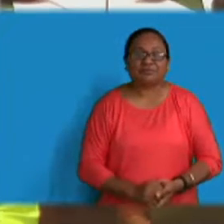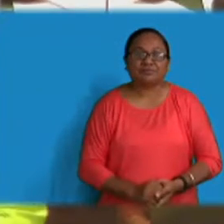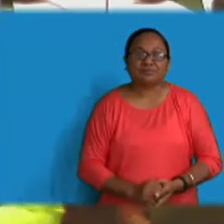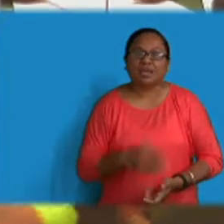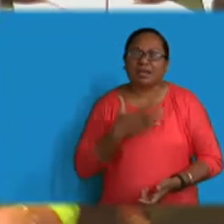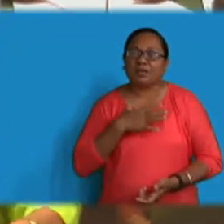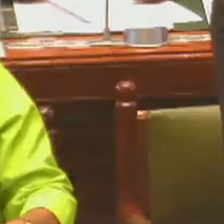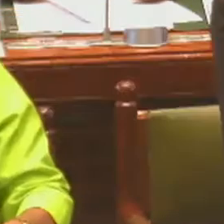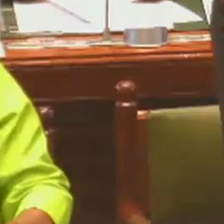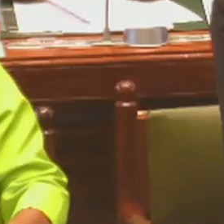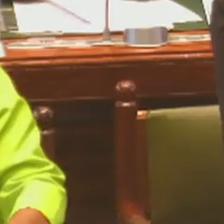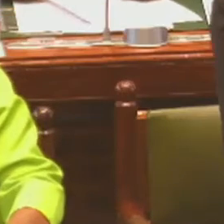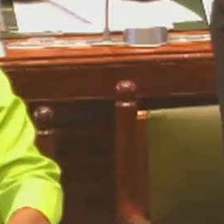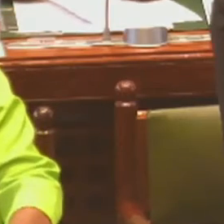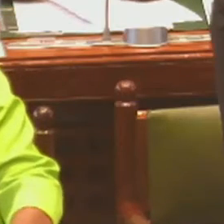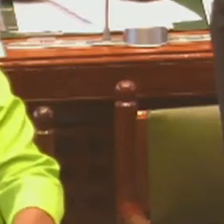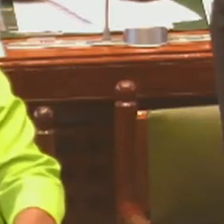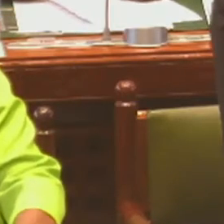ask my question